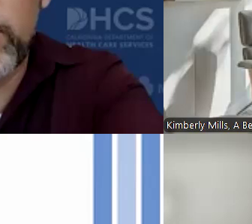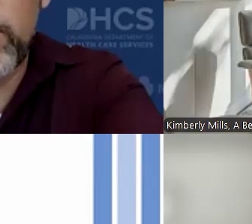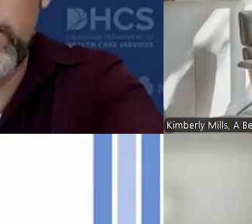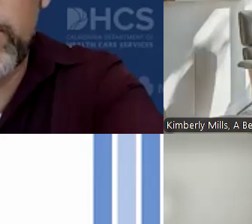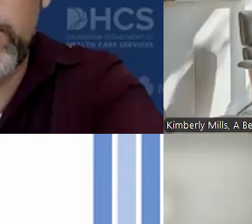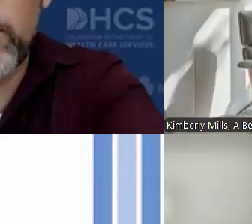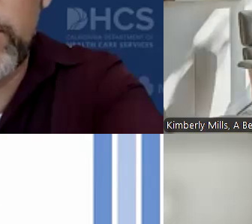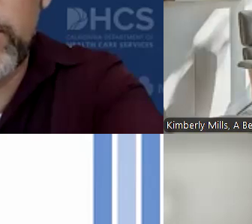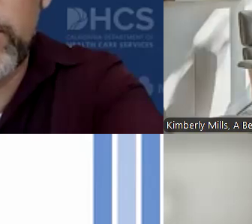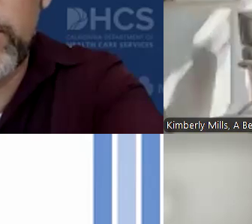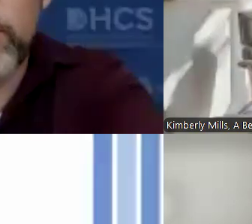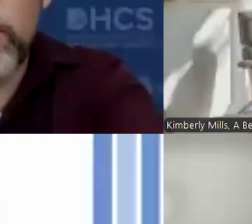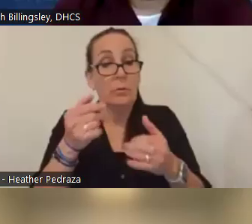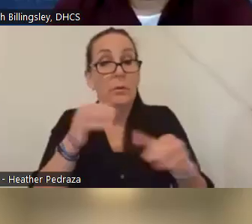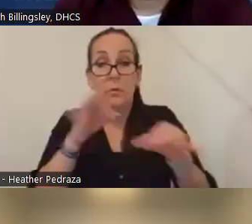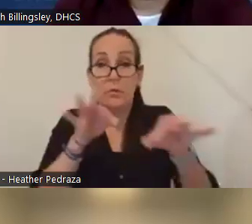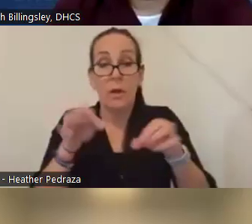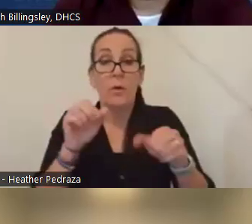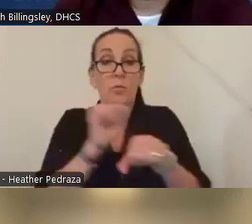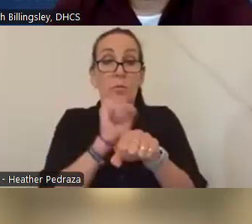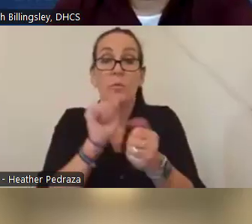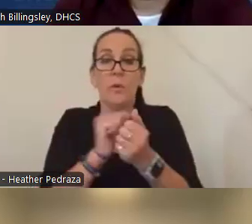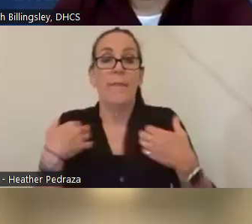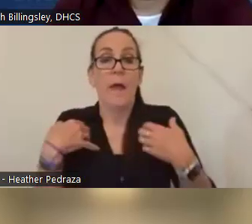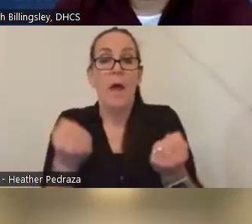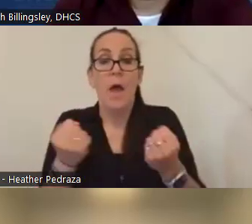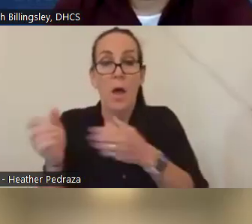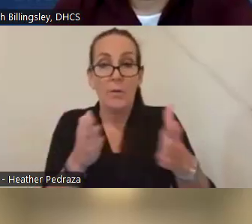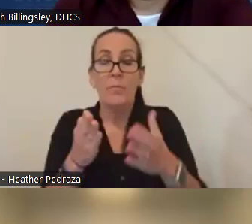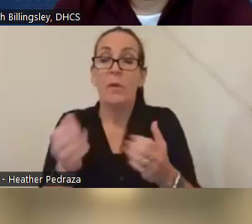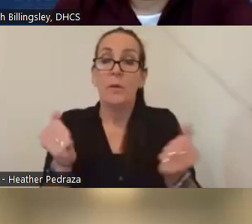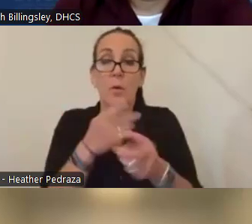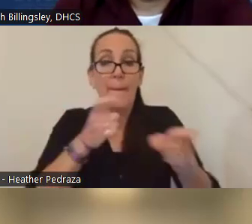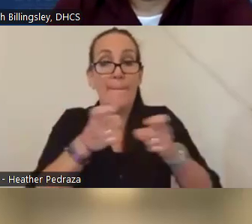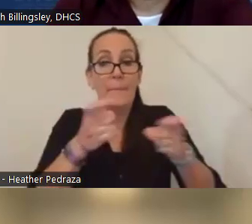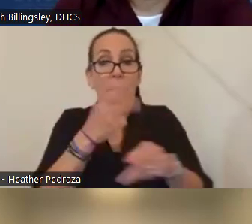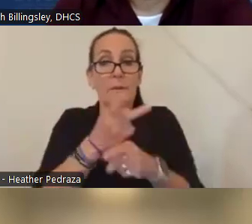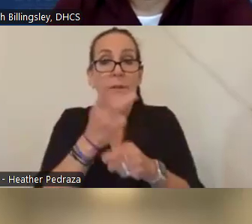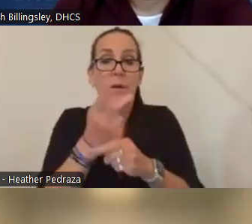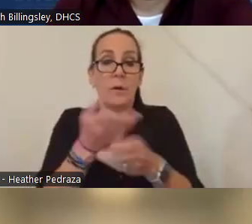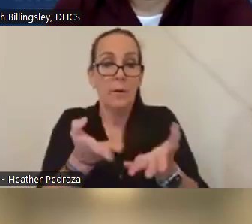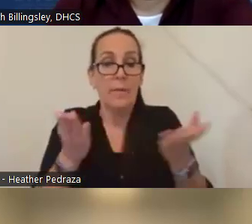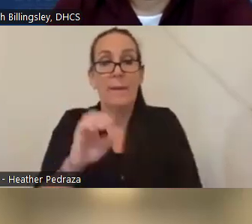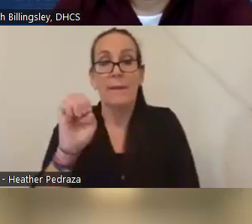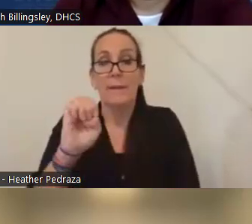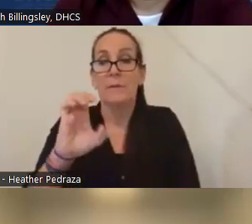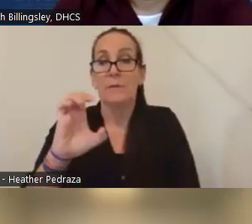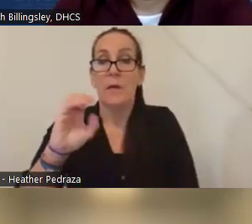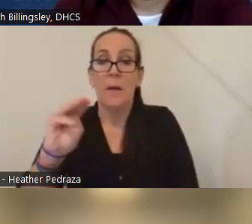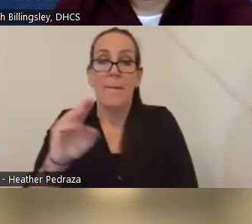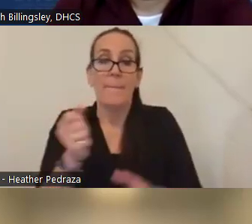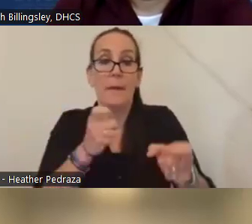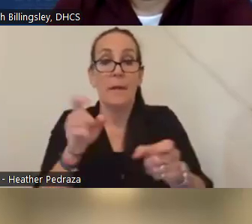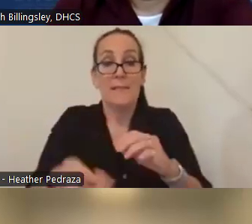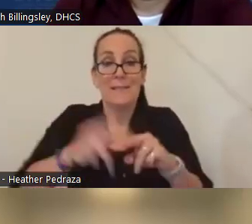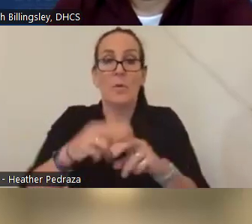health plans on all of the managed care things with ECM, enhanced care management, community supports, each of